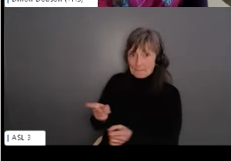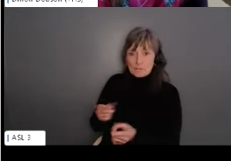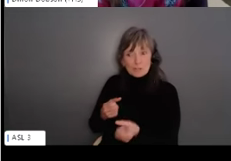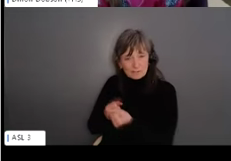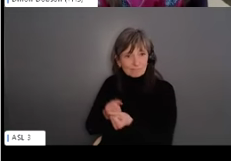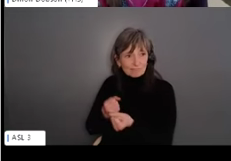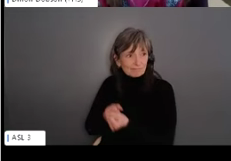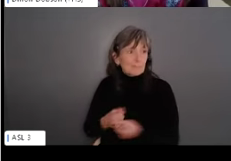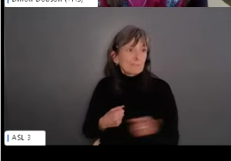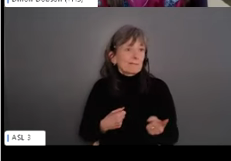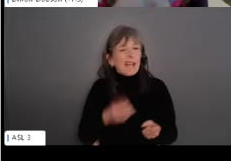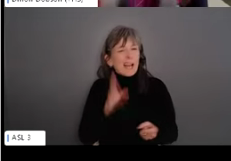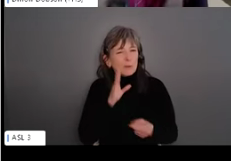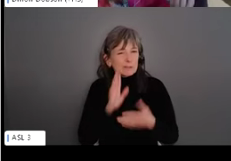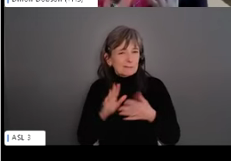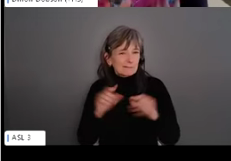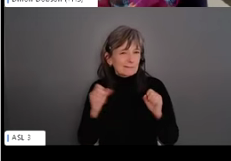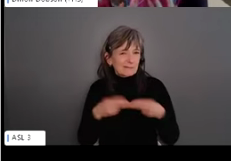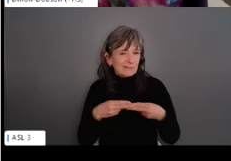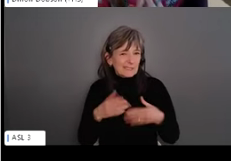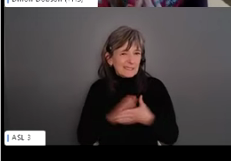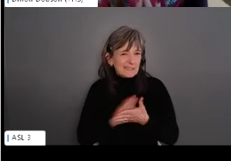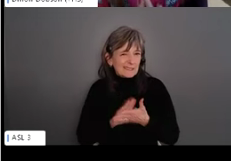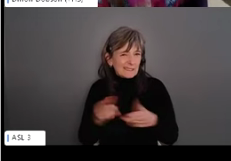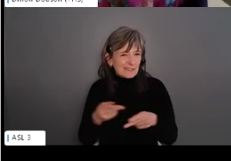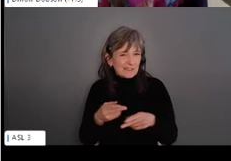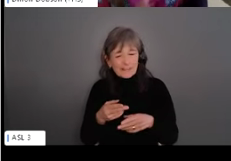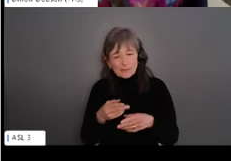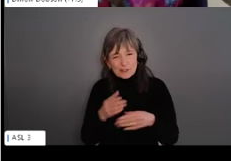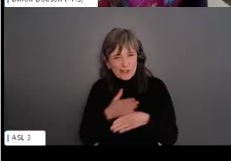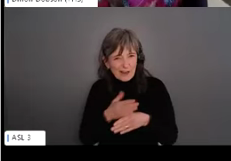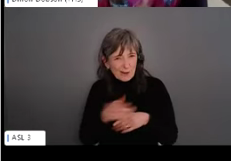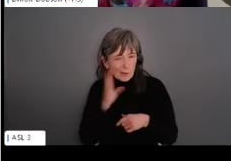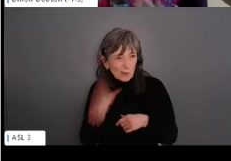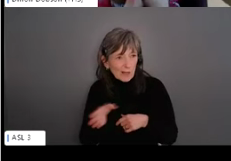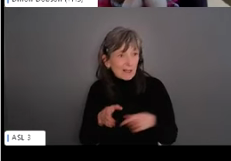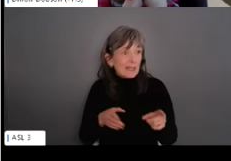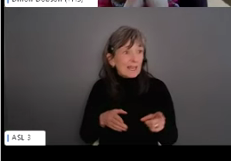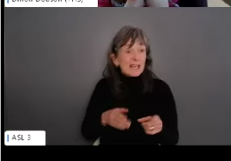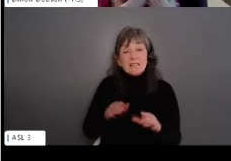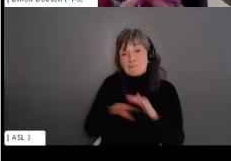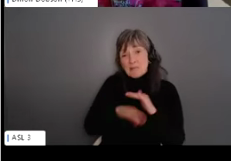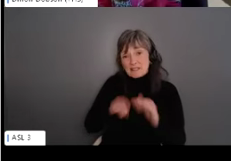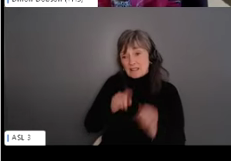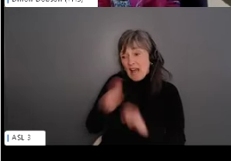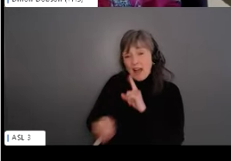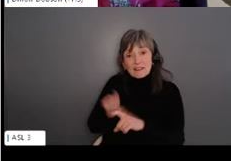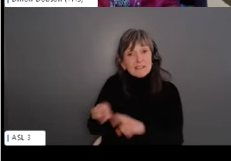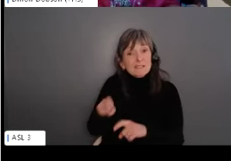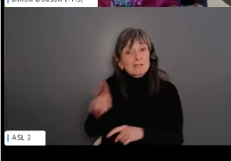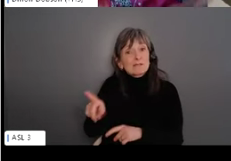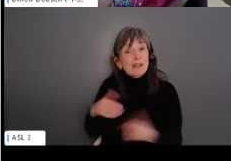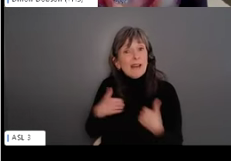shared, but some basic questions. Ask about the animal in their lives, right? It might seem really obvious, but you may or may not be doing it. Do they